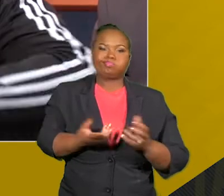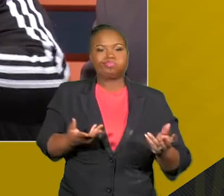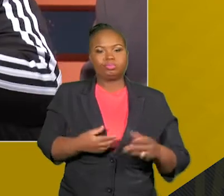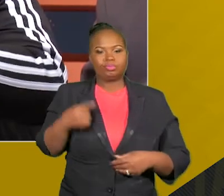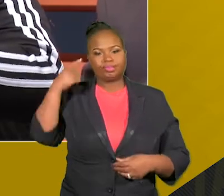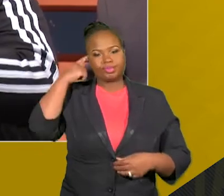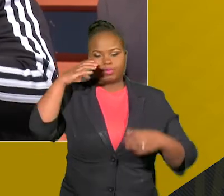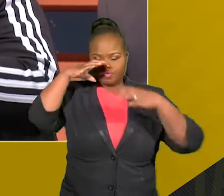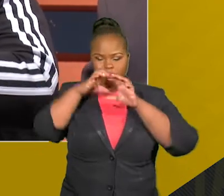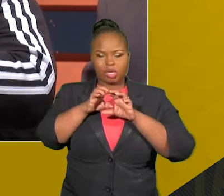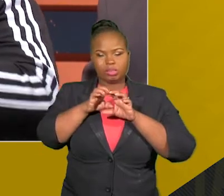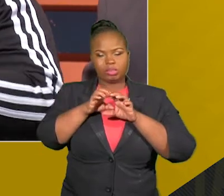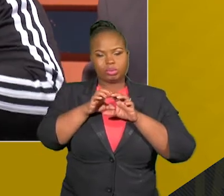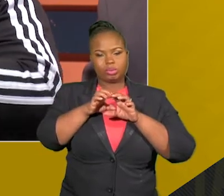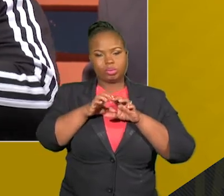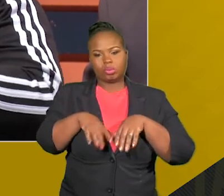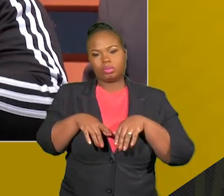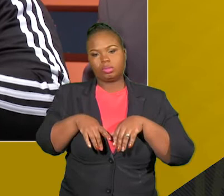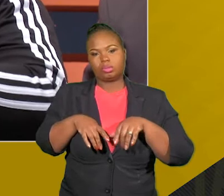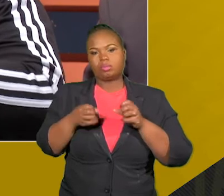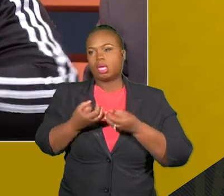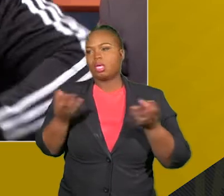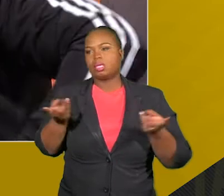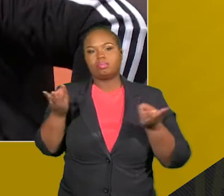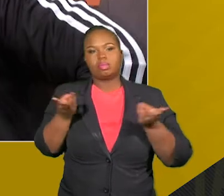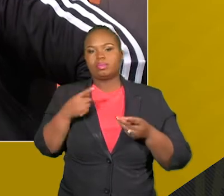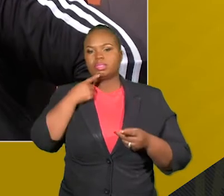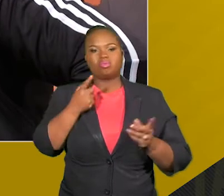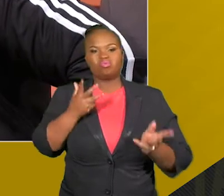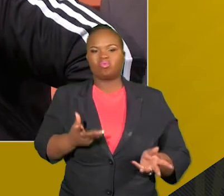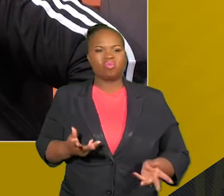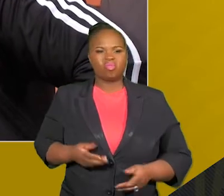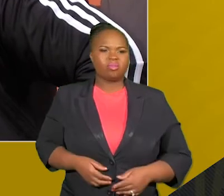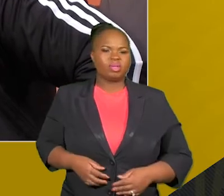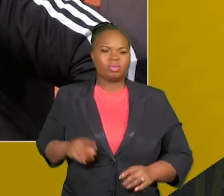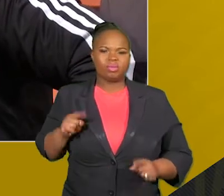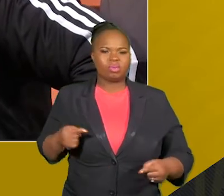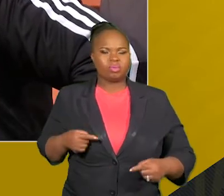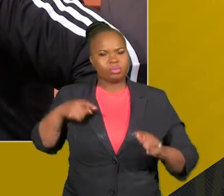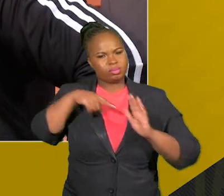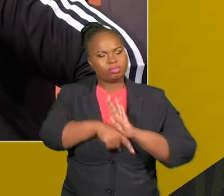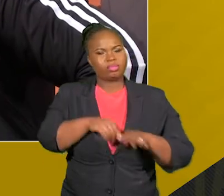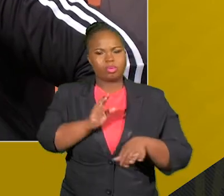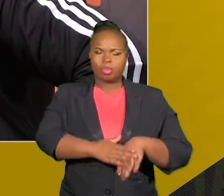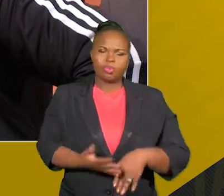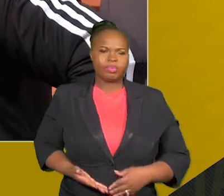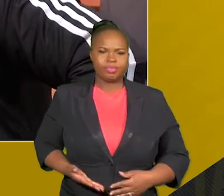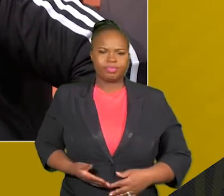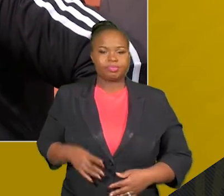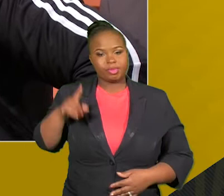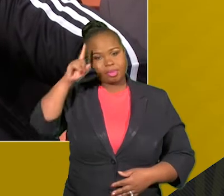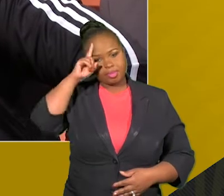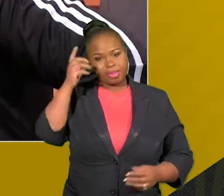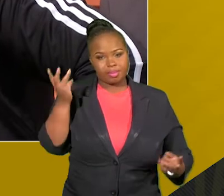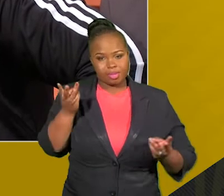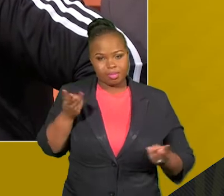it on what's famous, on what's on people's lips, we're not really going to get to the core of it. Mm. Black people,